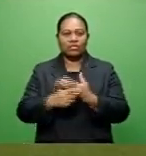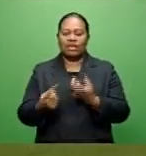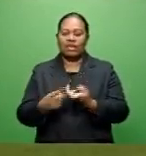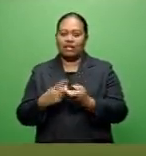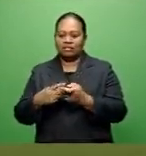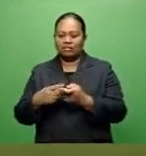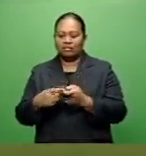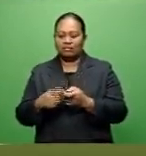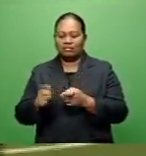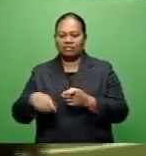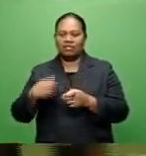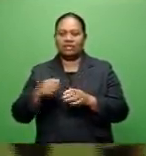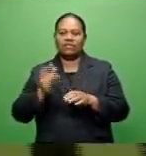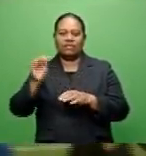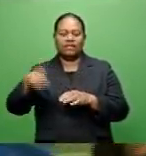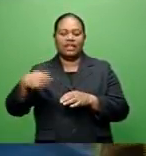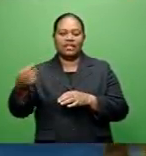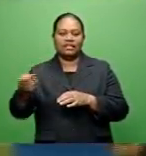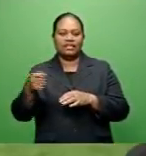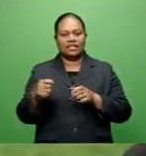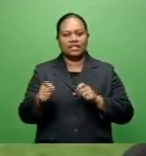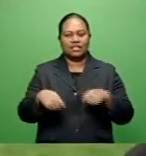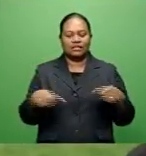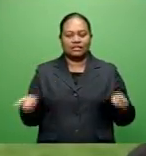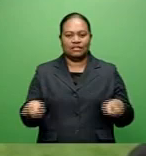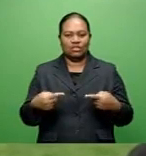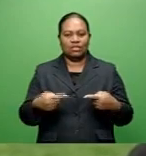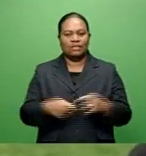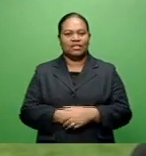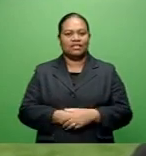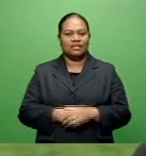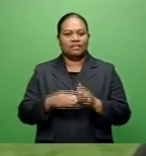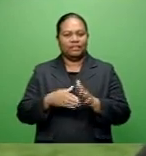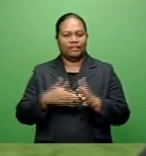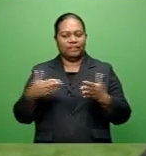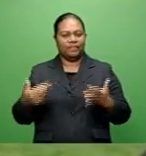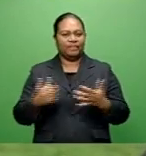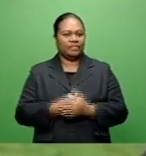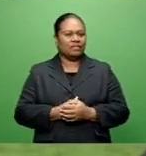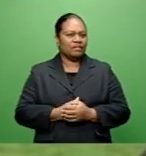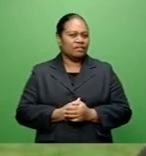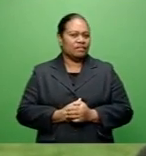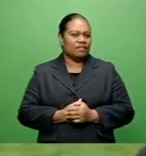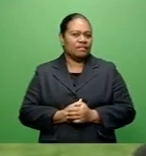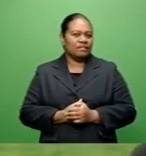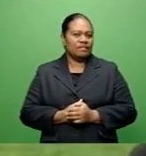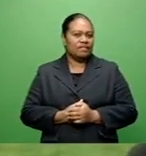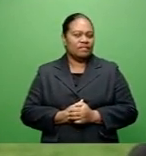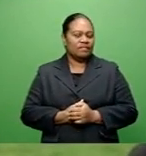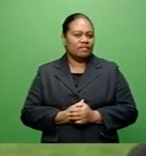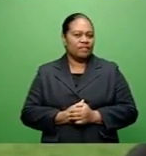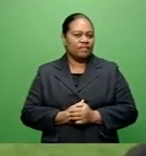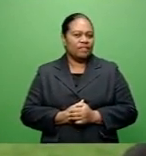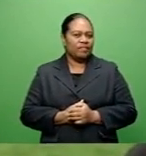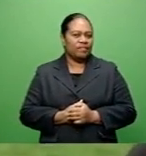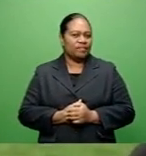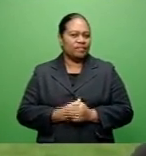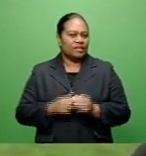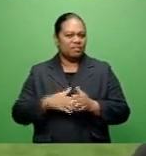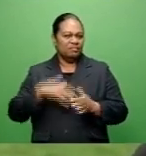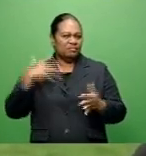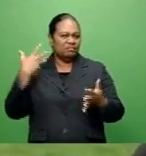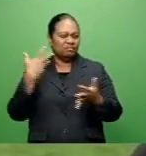upcoming tournaments. I thought one of the standout performances was actually Kitty Talinga. I mean, you know, it's been a while